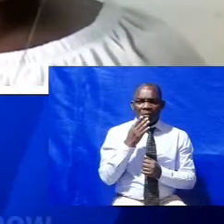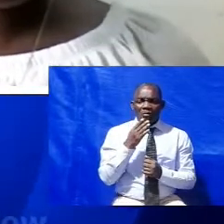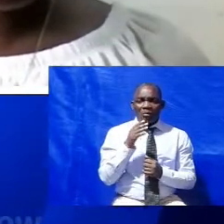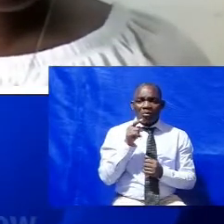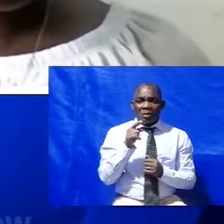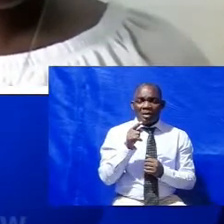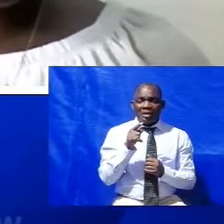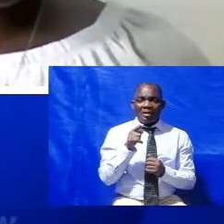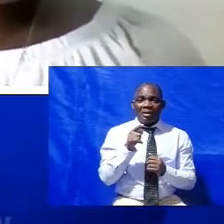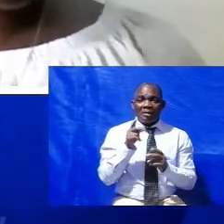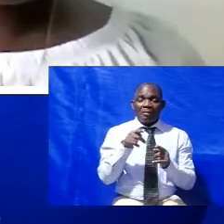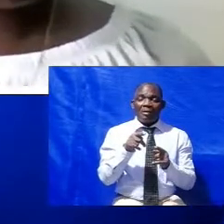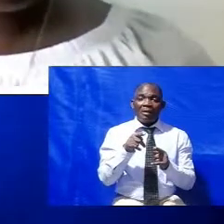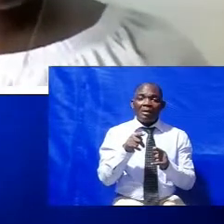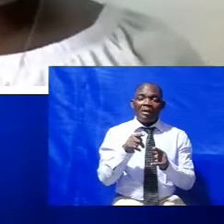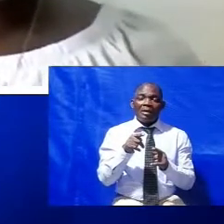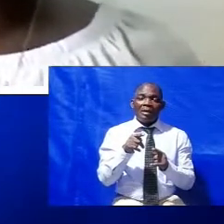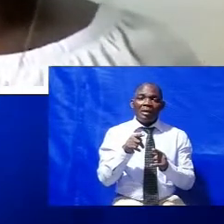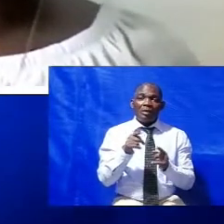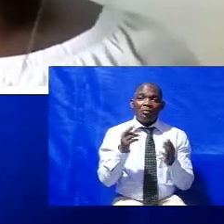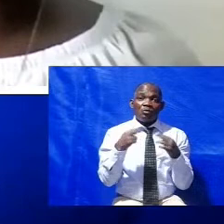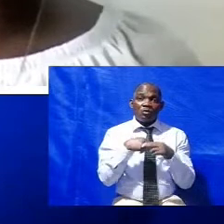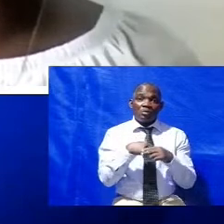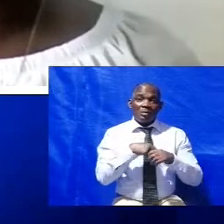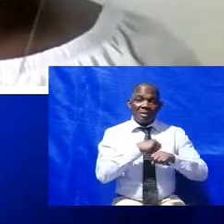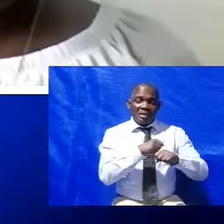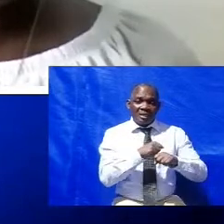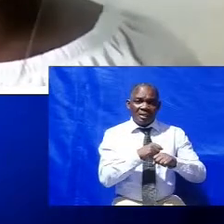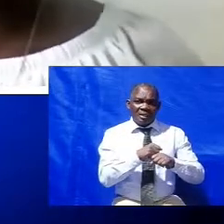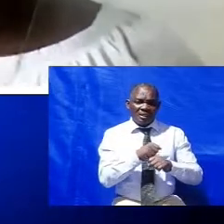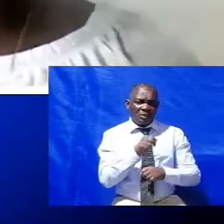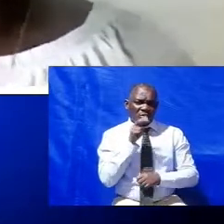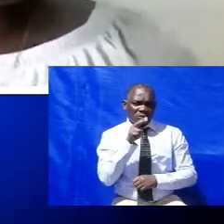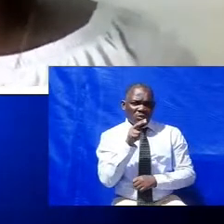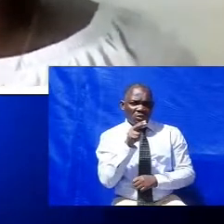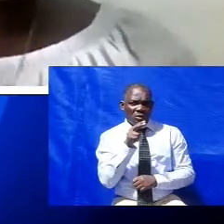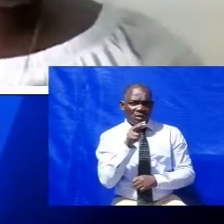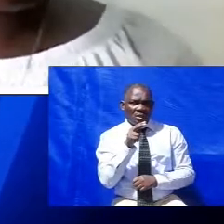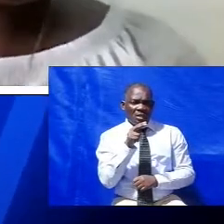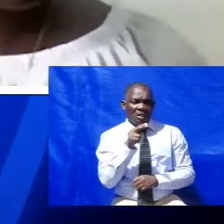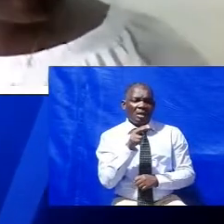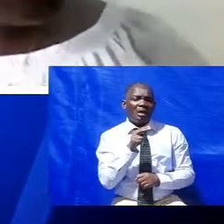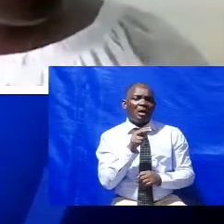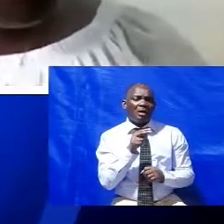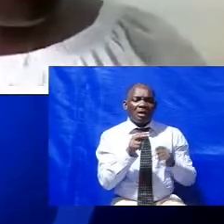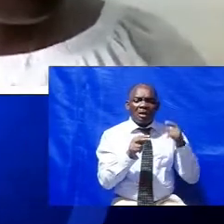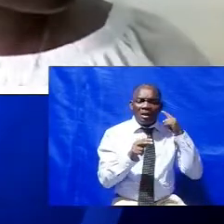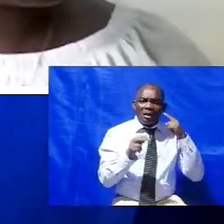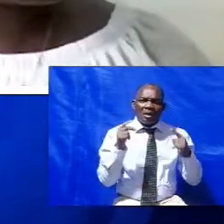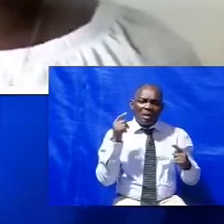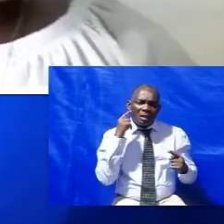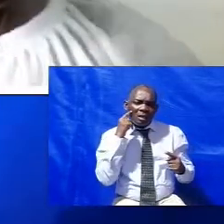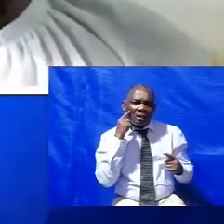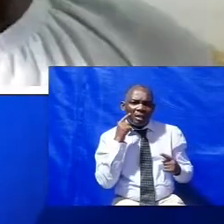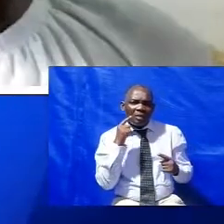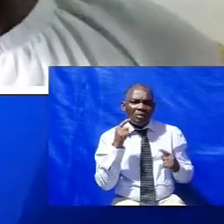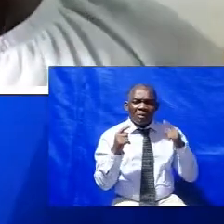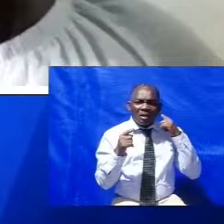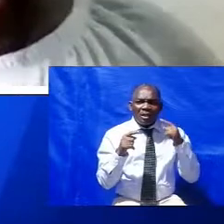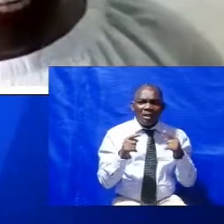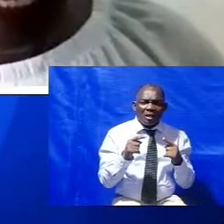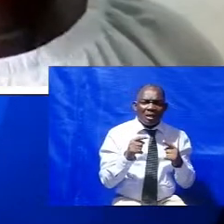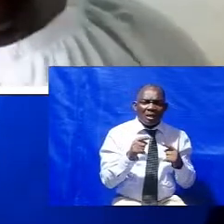a night attendant was just passing by, and he saw somebody sleeping. He saw a head on this side and another